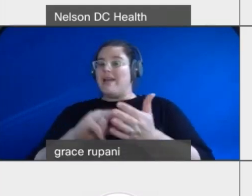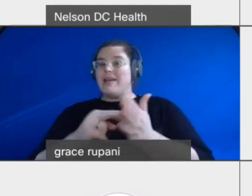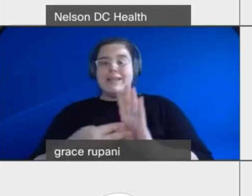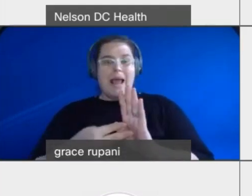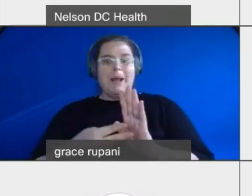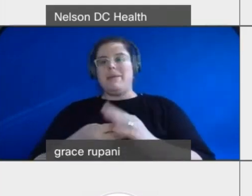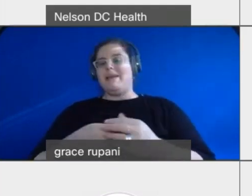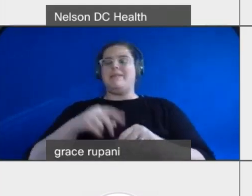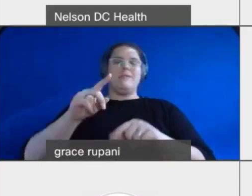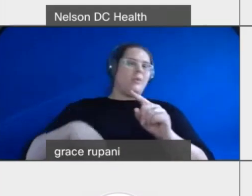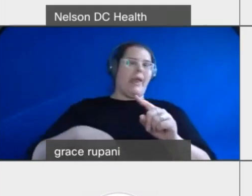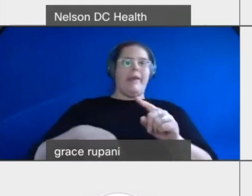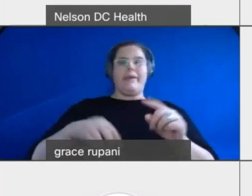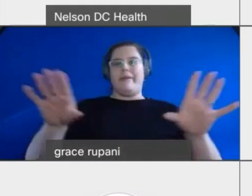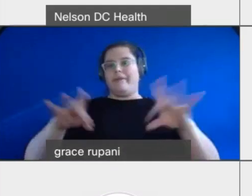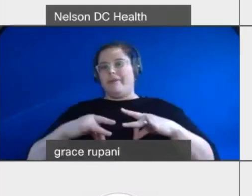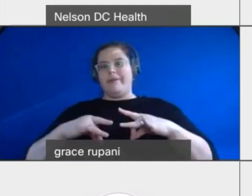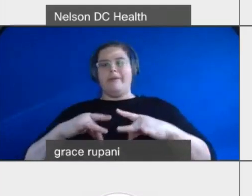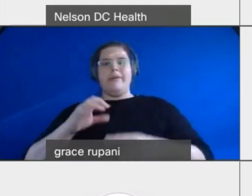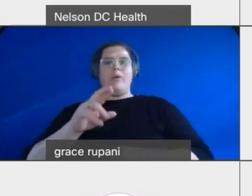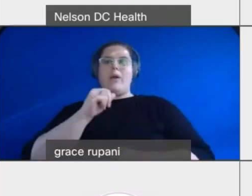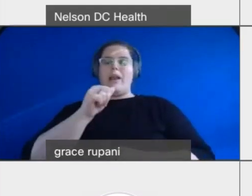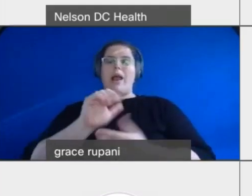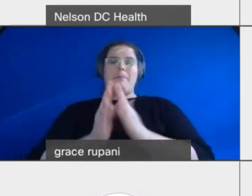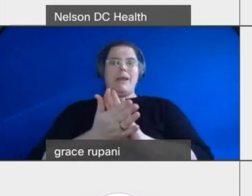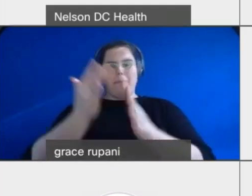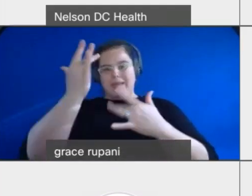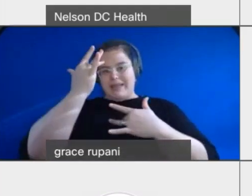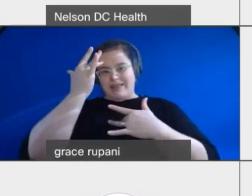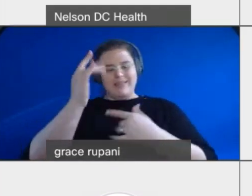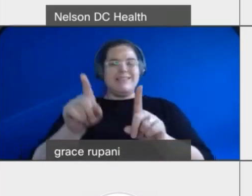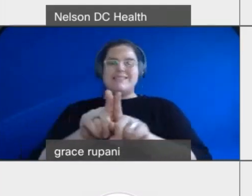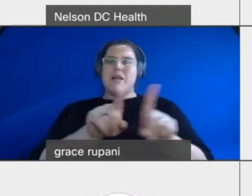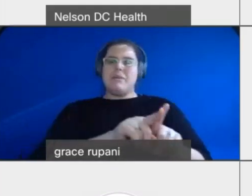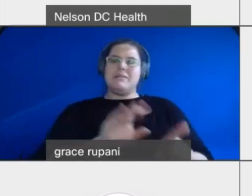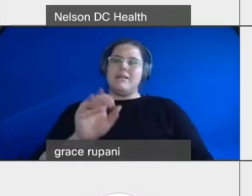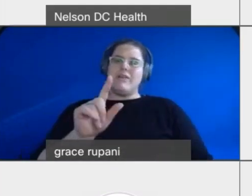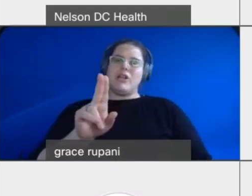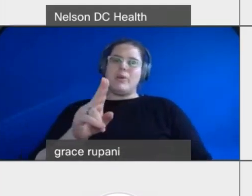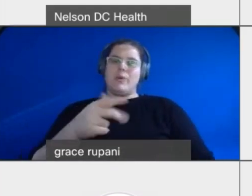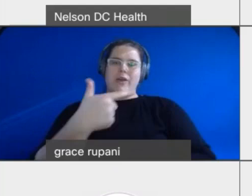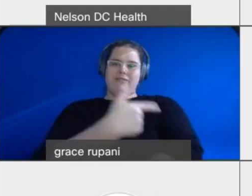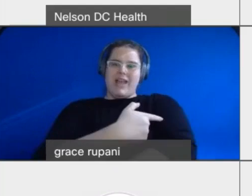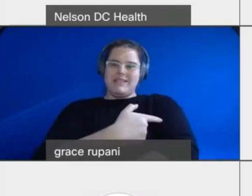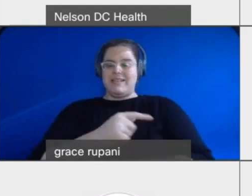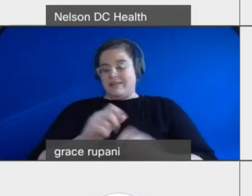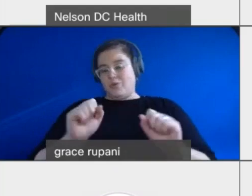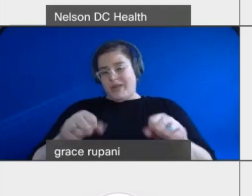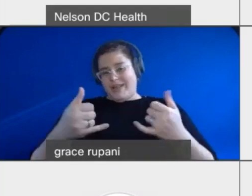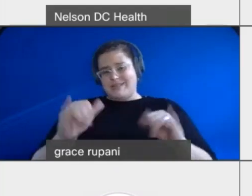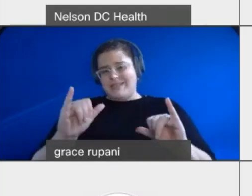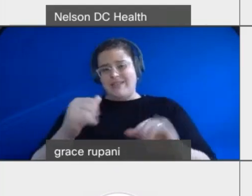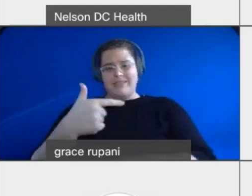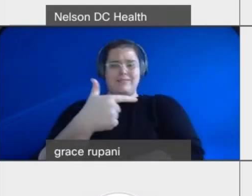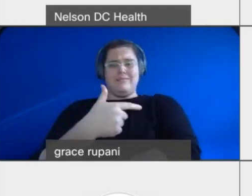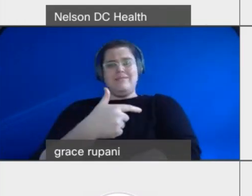having not becoming very ill. Just like when you get the flu vaccine every year and you still get the flu, and it may not be